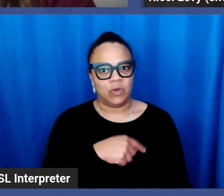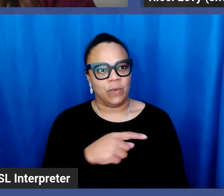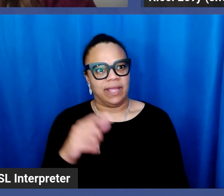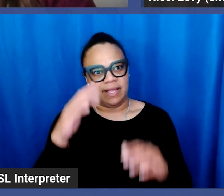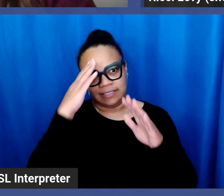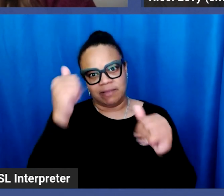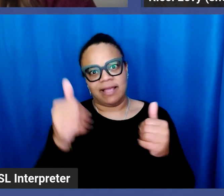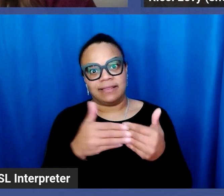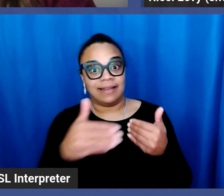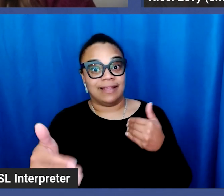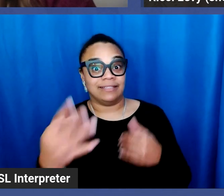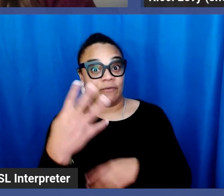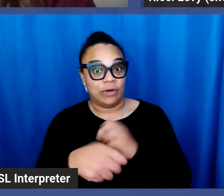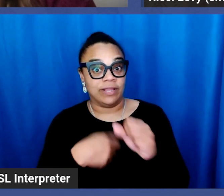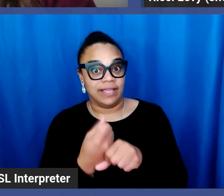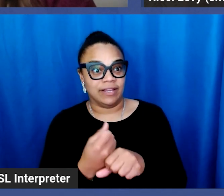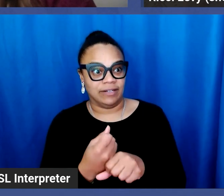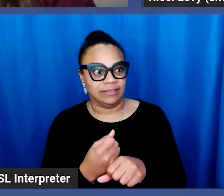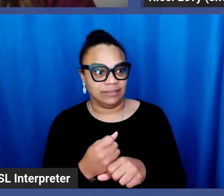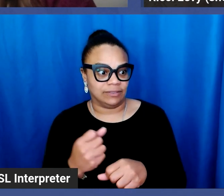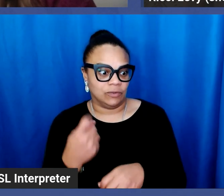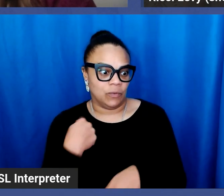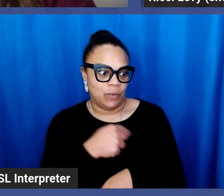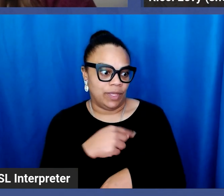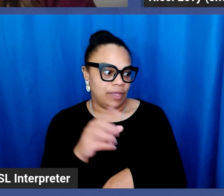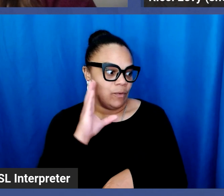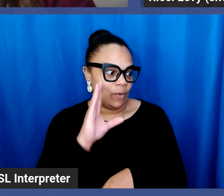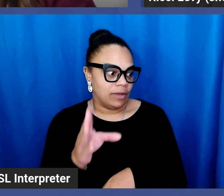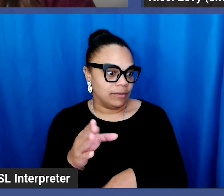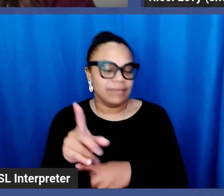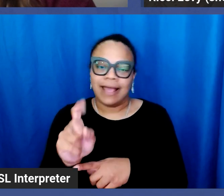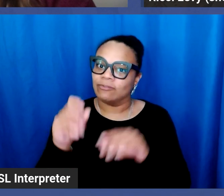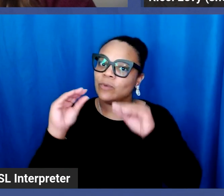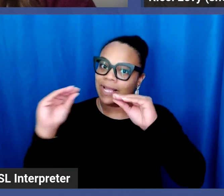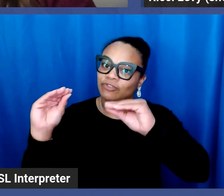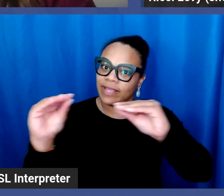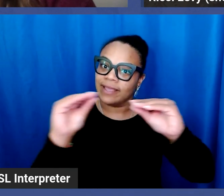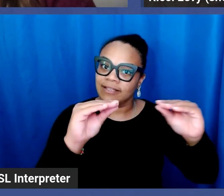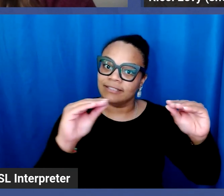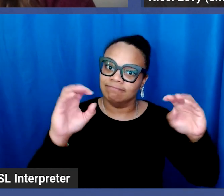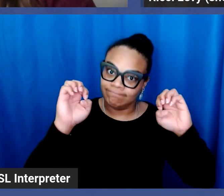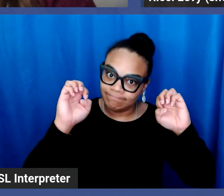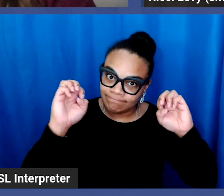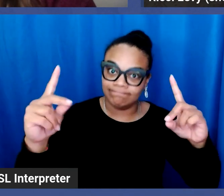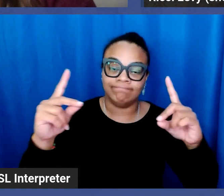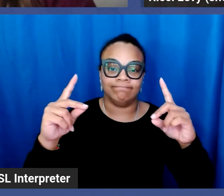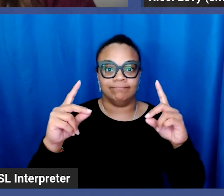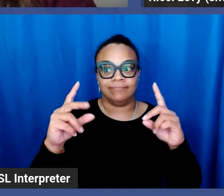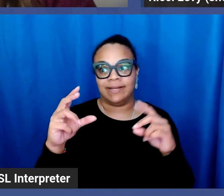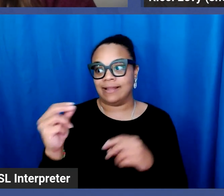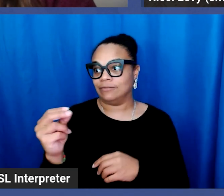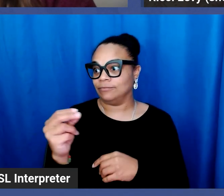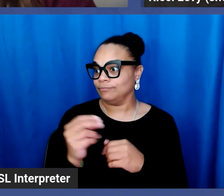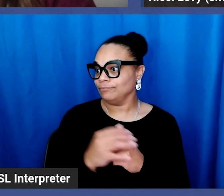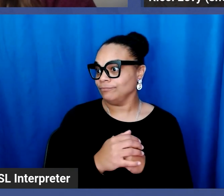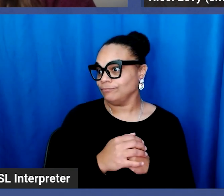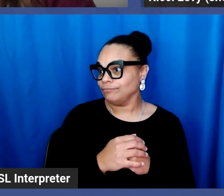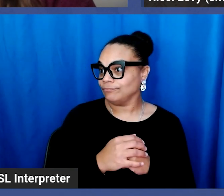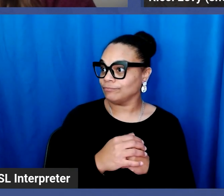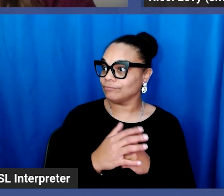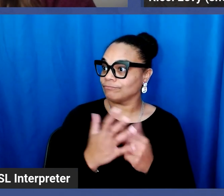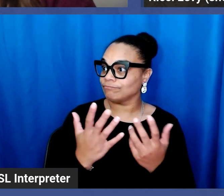4 years, and that's to educate and to build